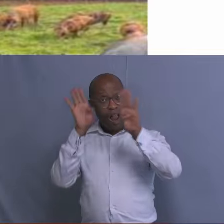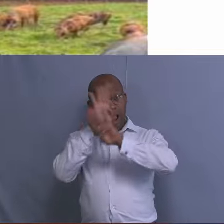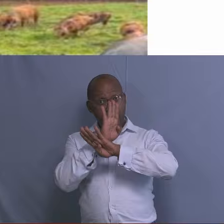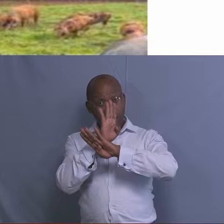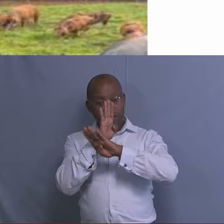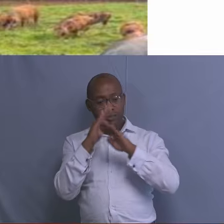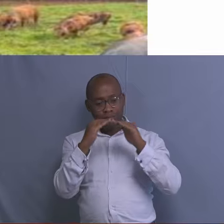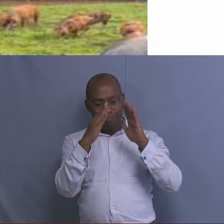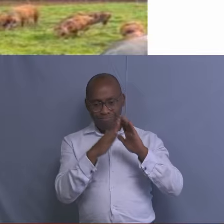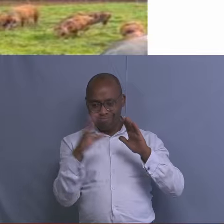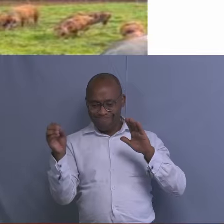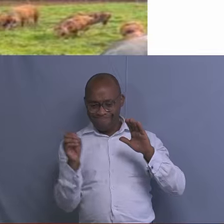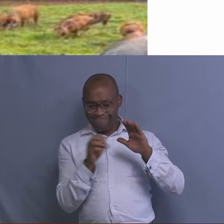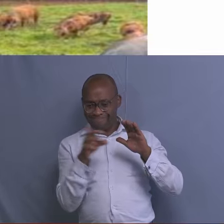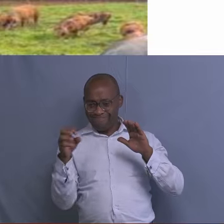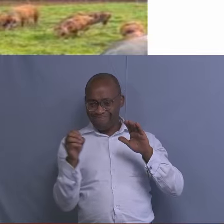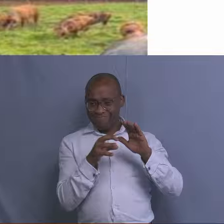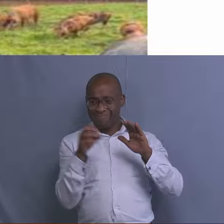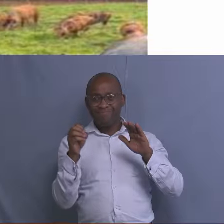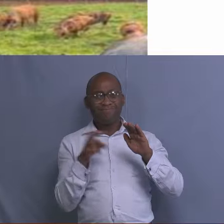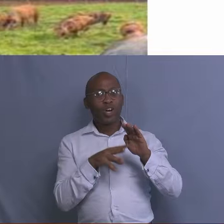them from harsh weather conditions.